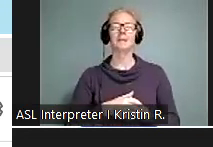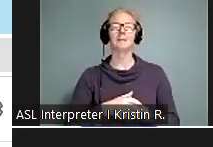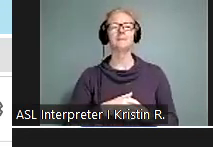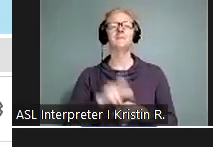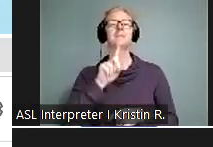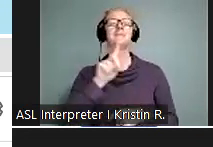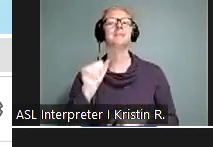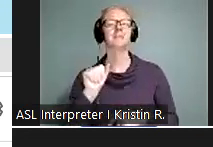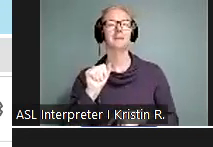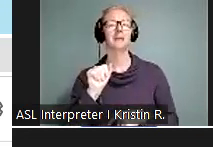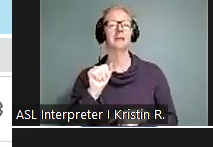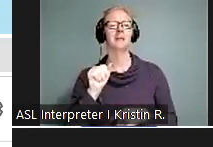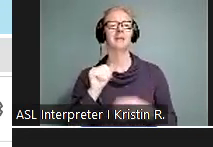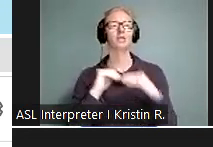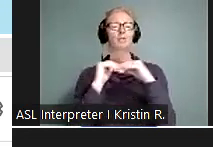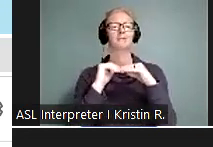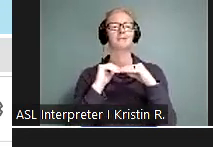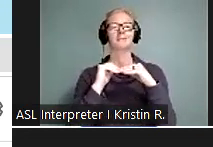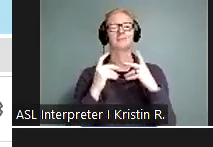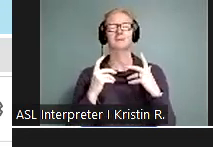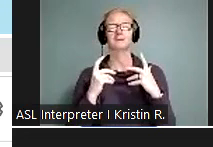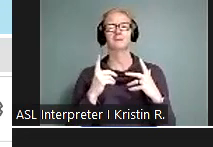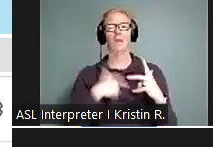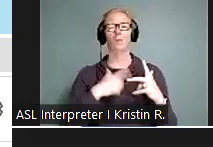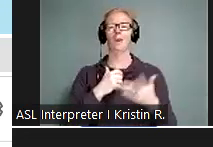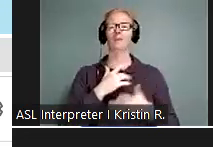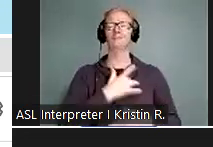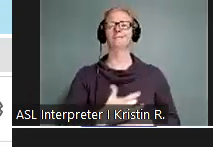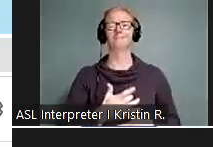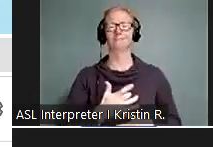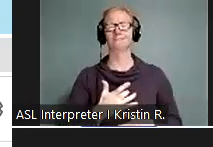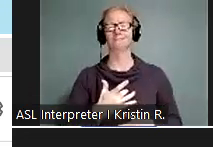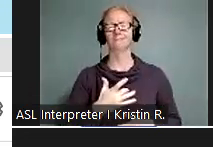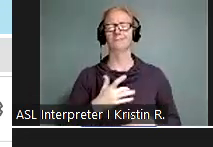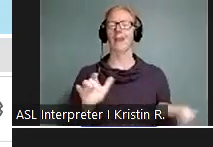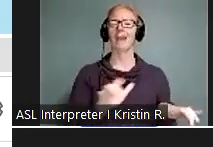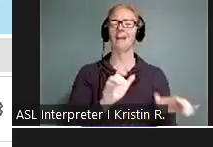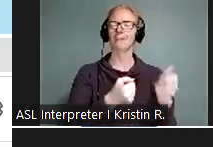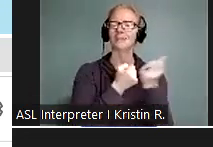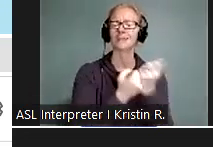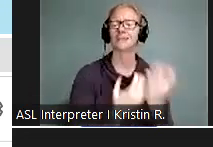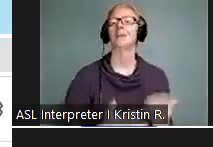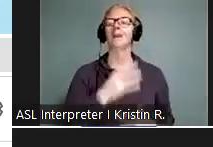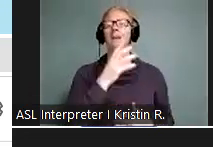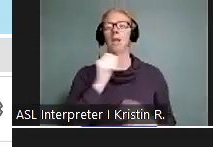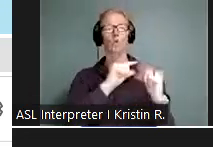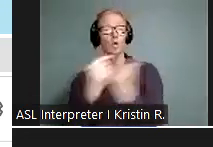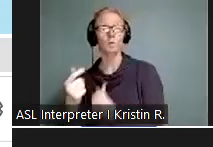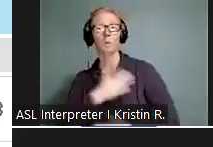justice activists and groups that we have tended to really appreciate their work, and